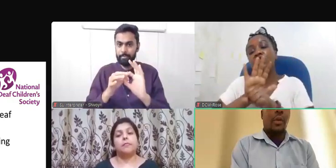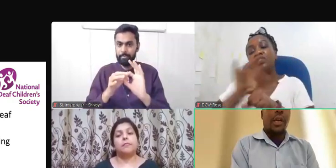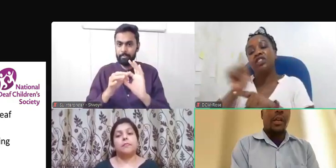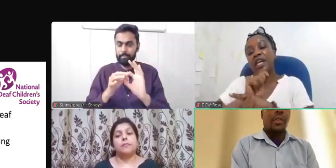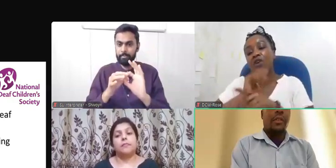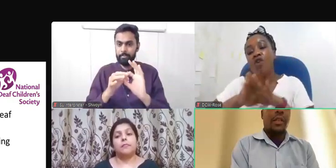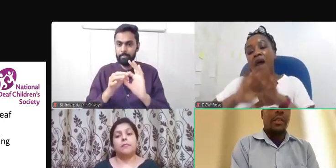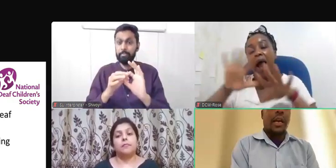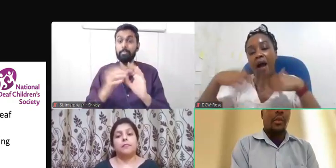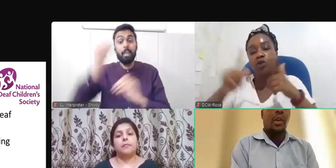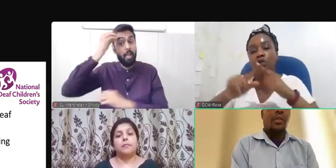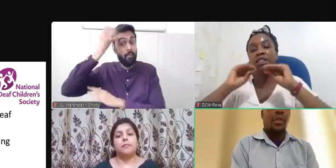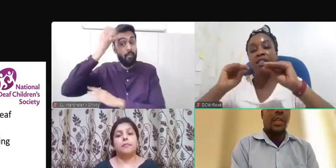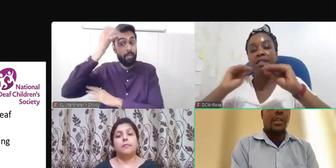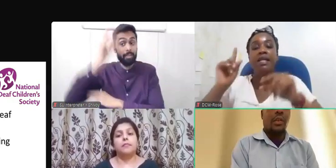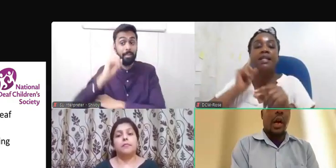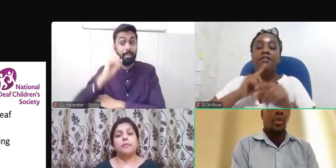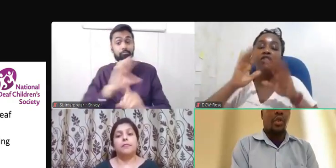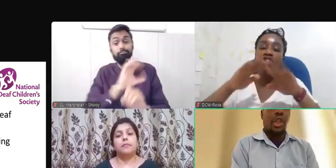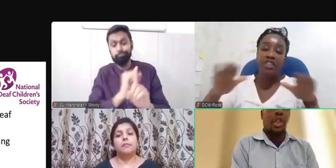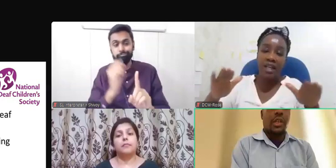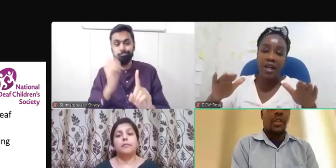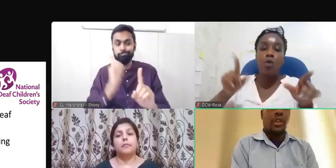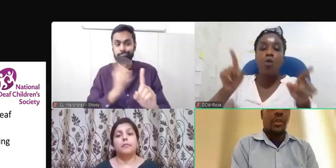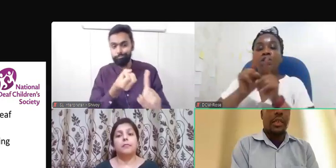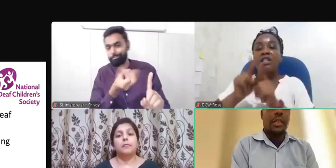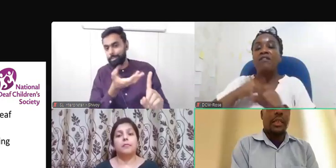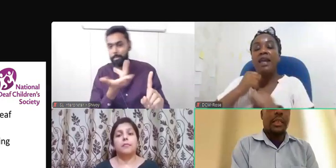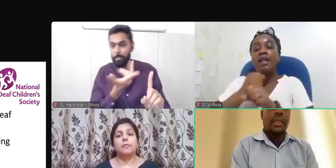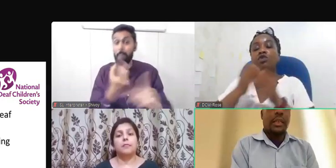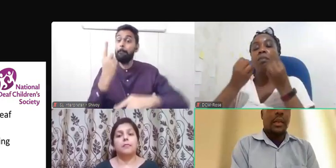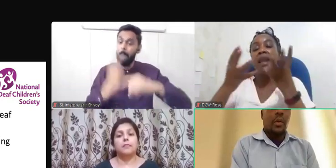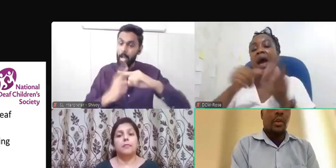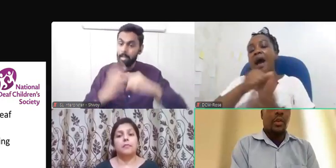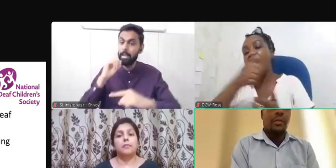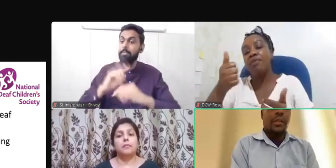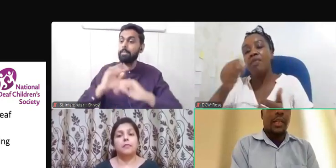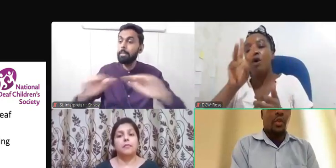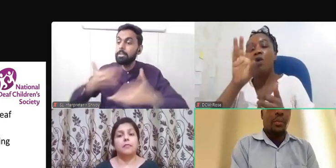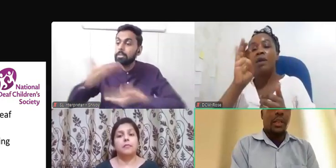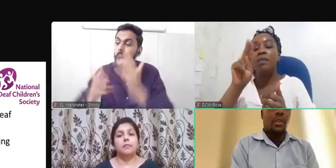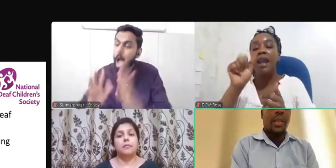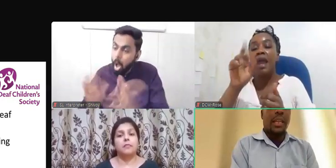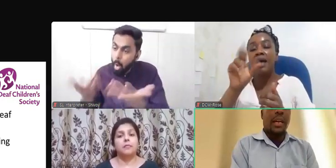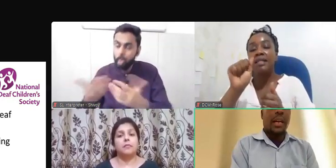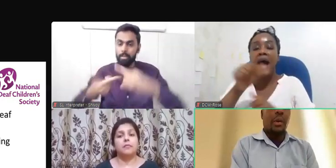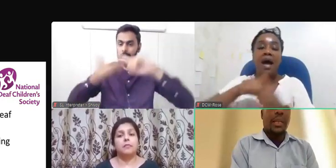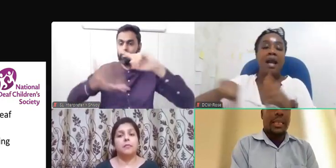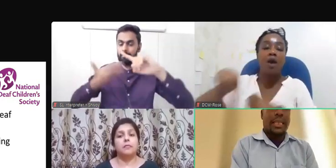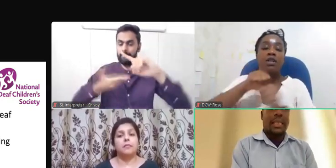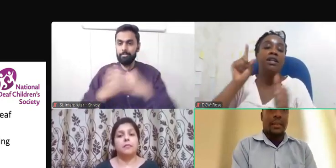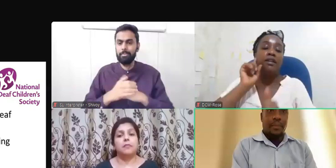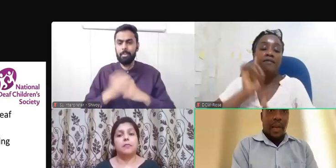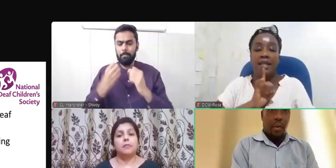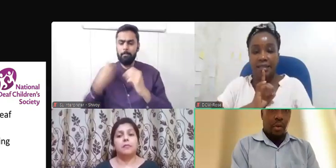creating awareness on deafness. We do a lot of trainings on how to teach deaf children. We also have done so many other